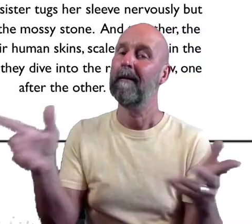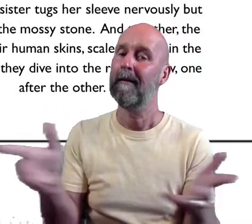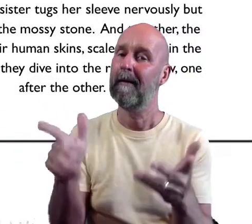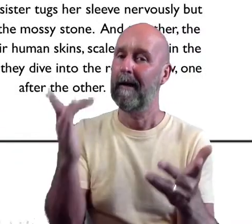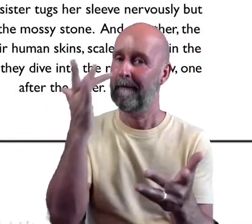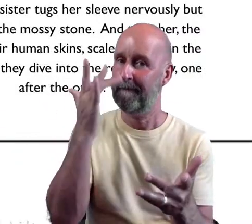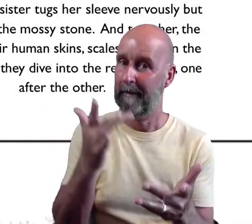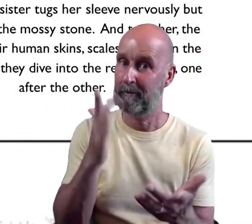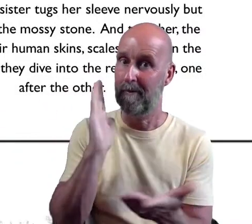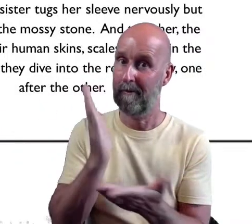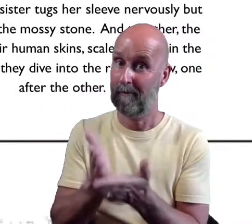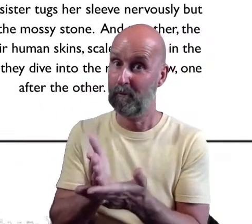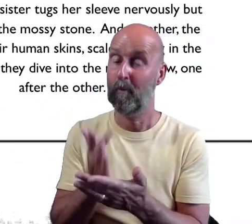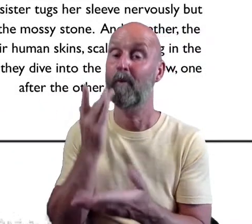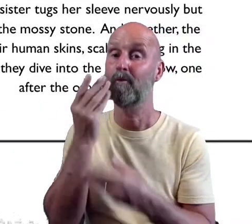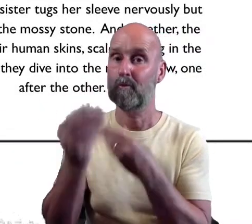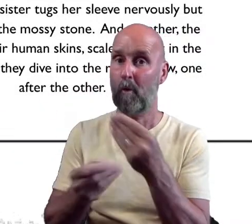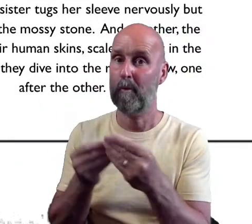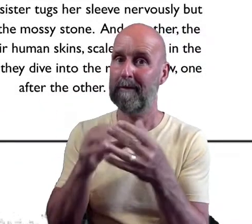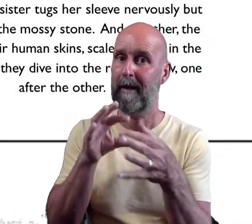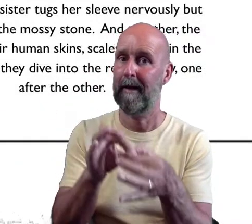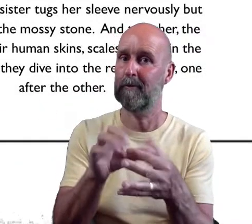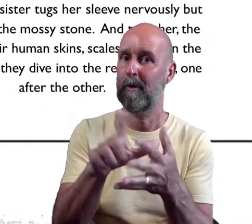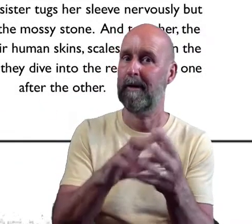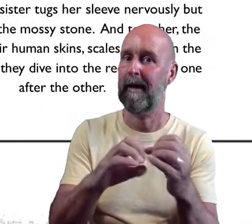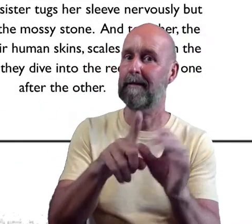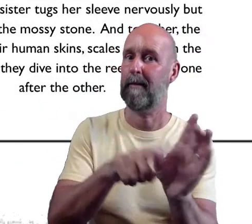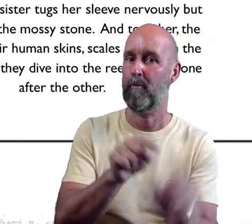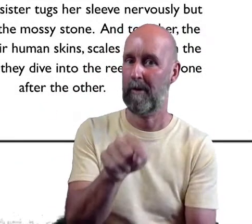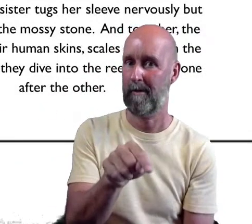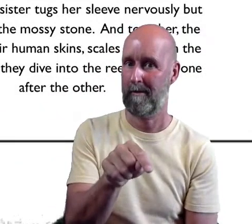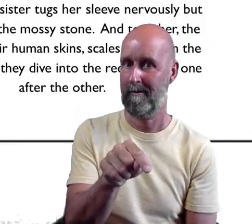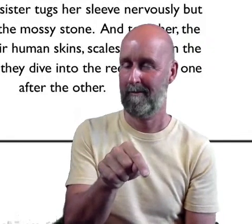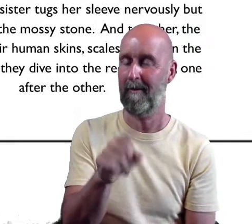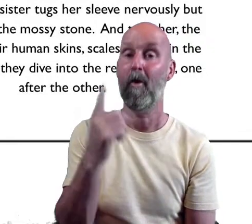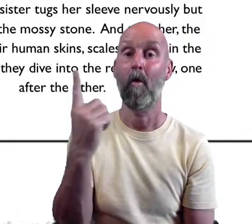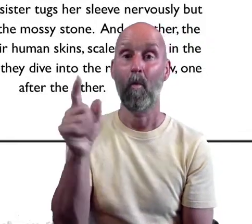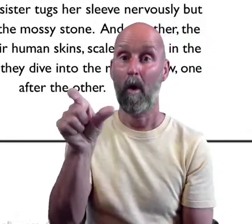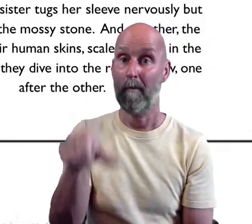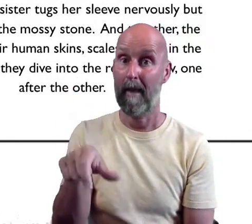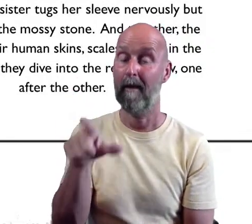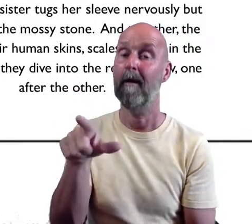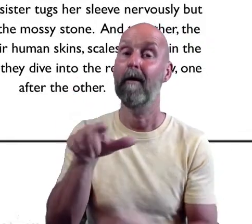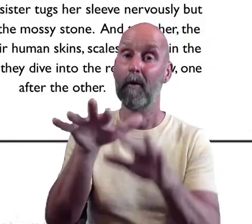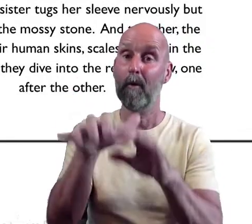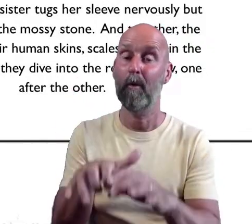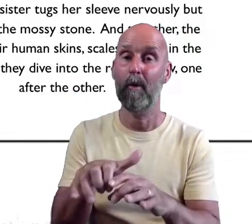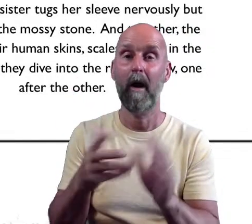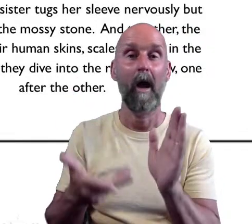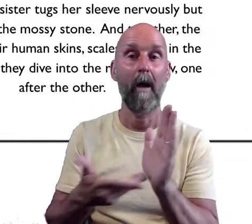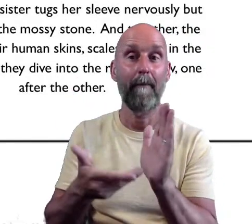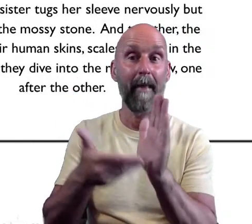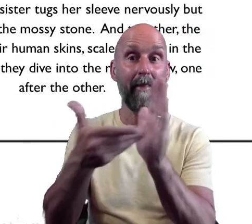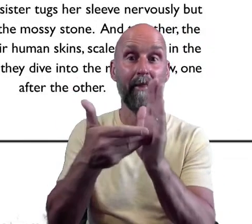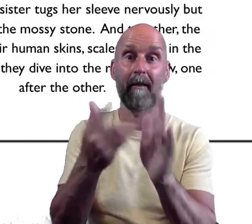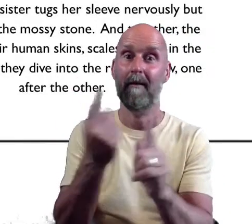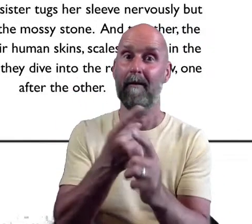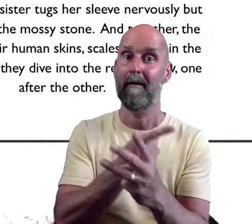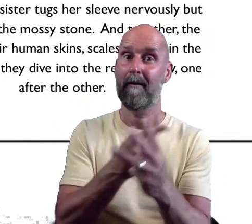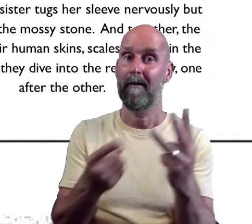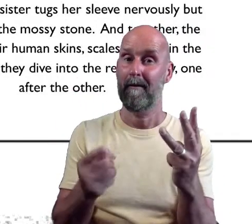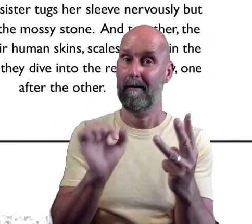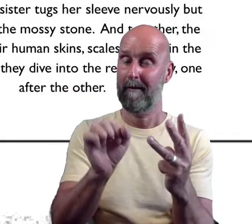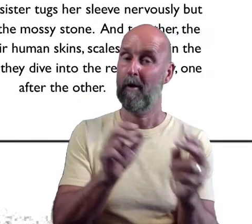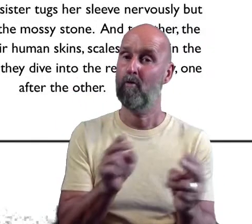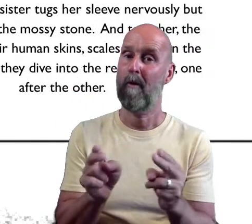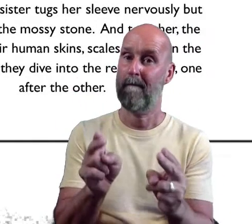non-fictional stories about places in Canterbury. And this one player chose to write a myth about these statues that are in a river in